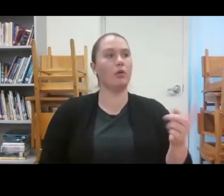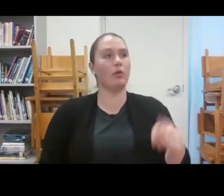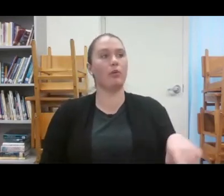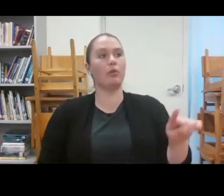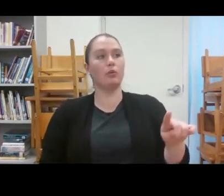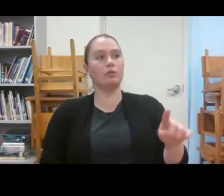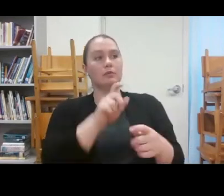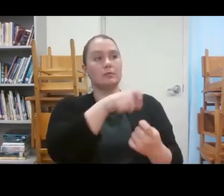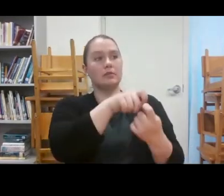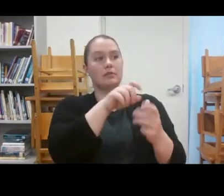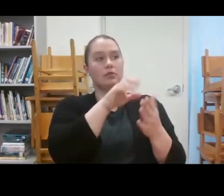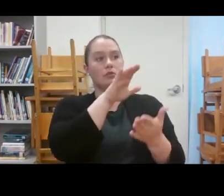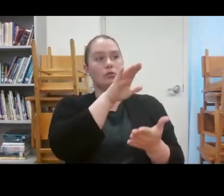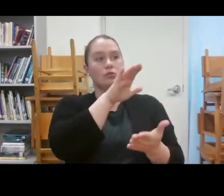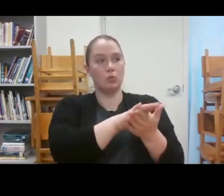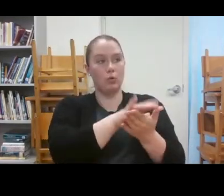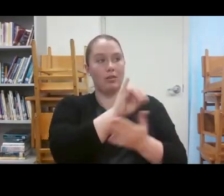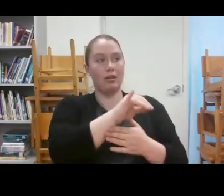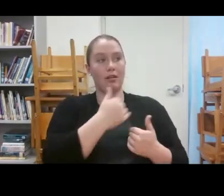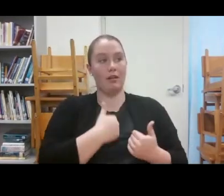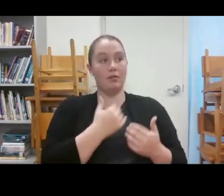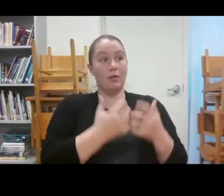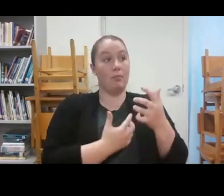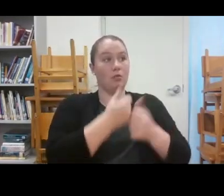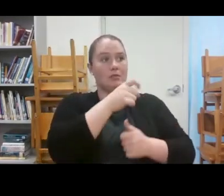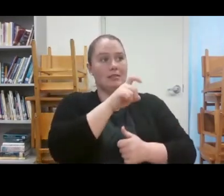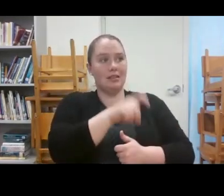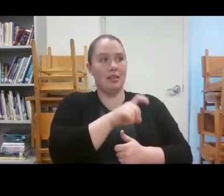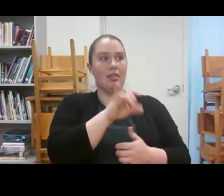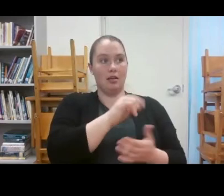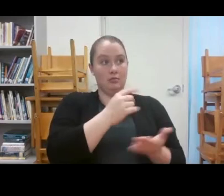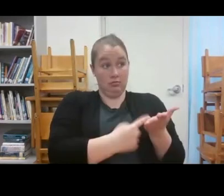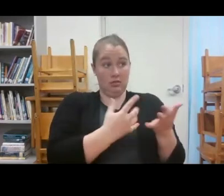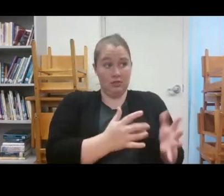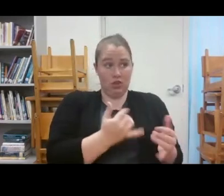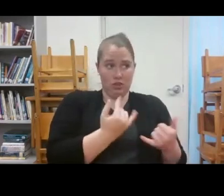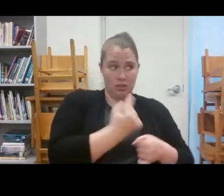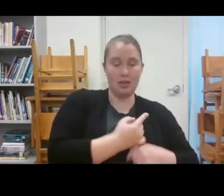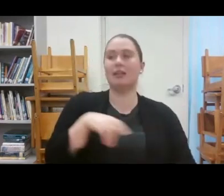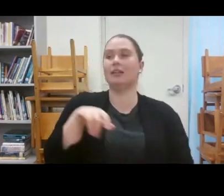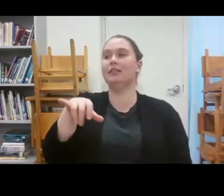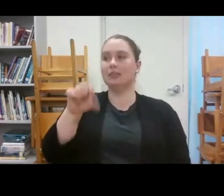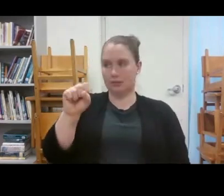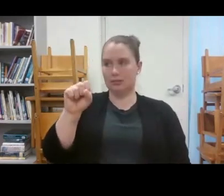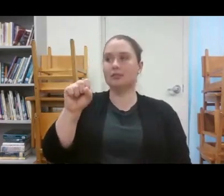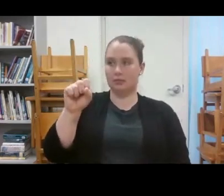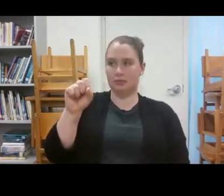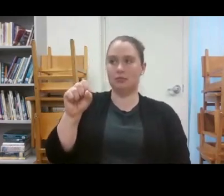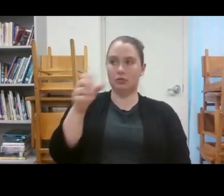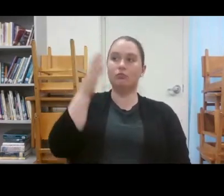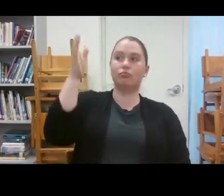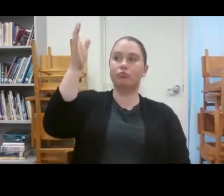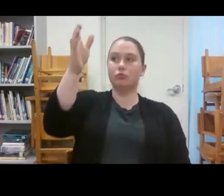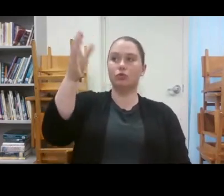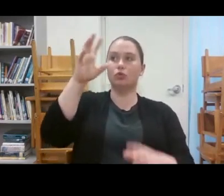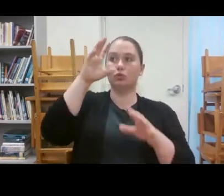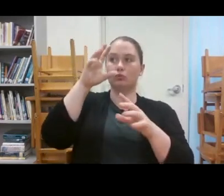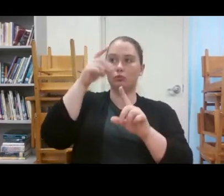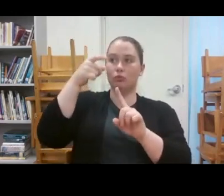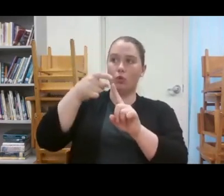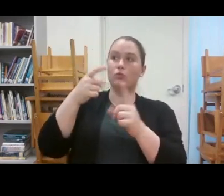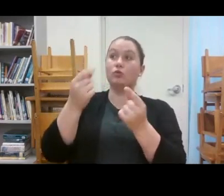schools with the most need were the ones we talked about today. Yes, and so, you know, essentially the long-term goal over many bonds would be to